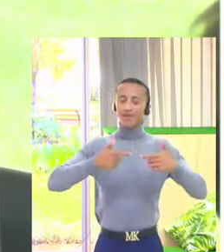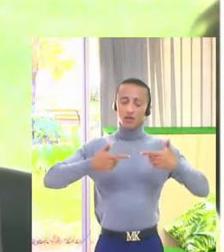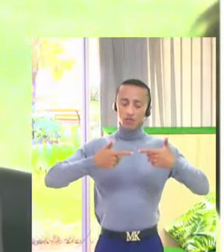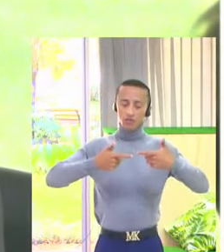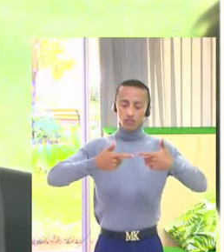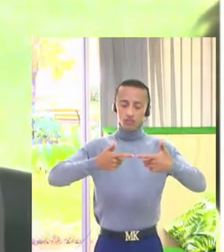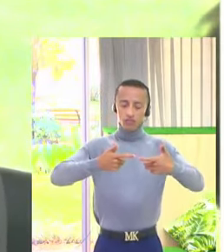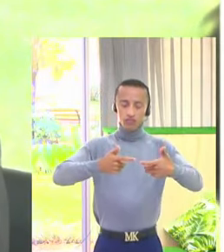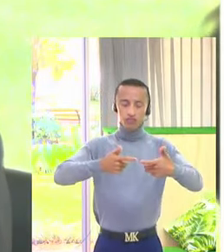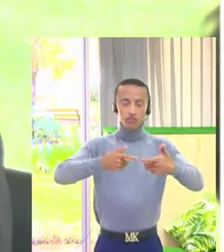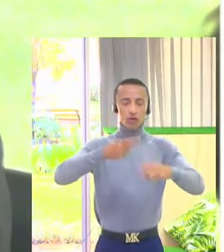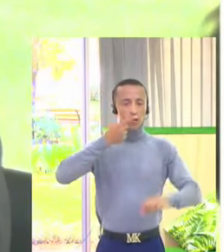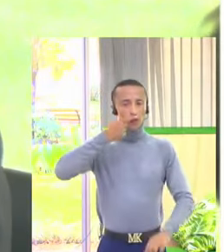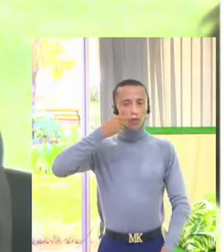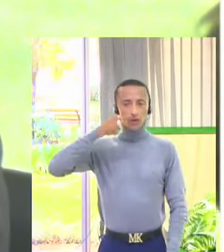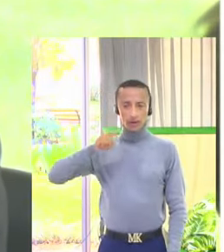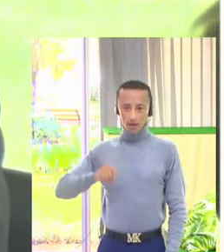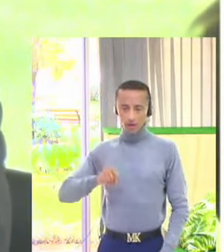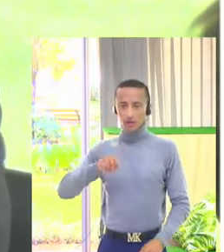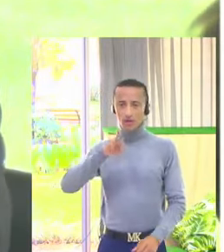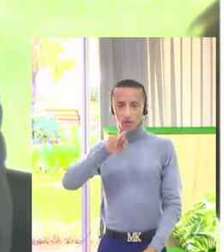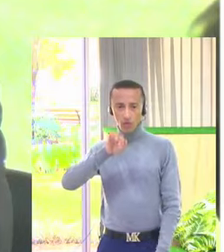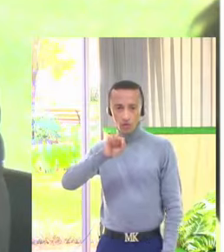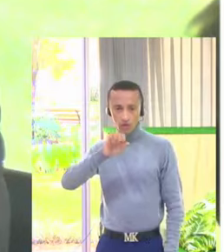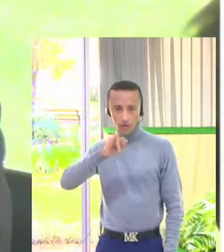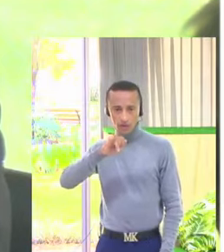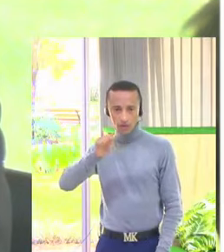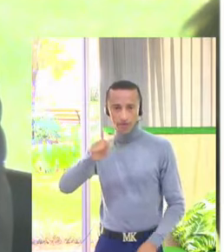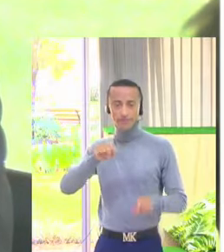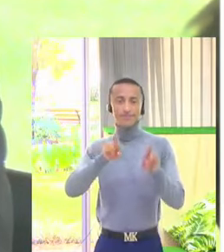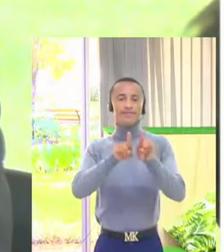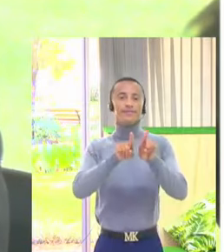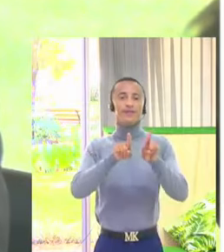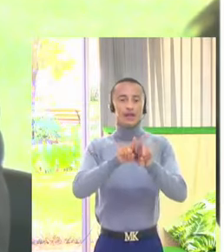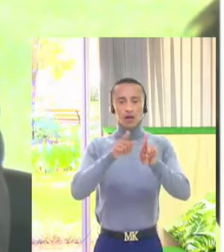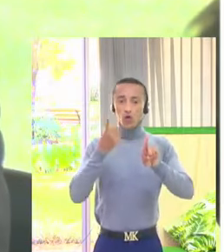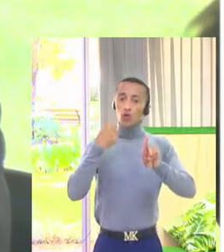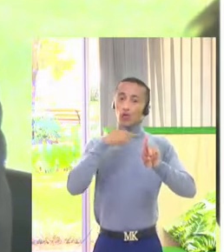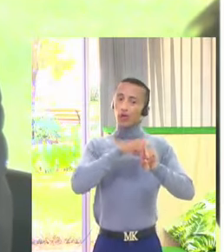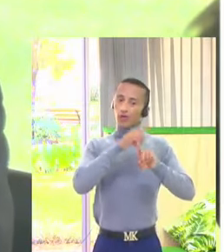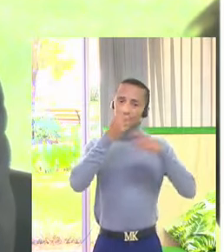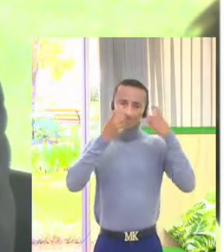employment. Youth, the growing political demands by youth for jobs.